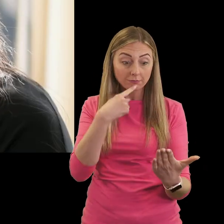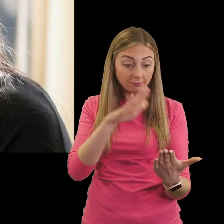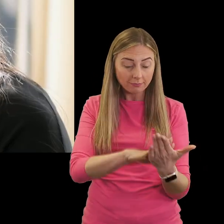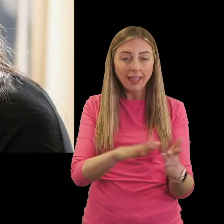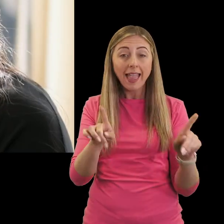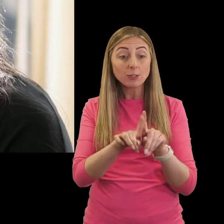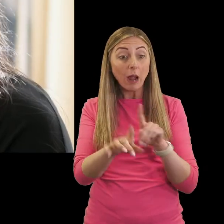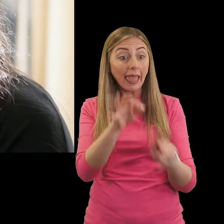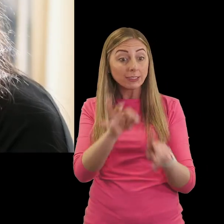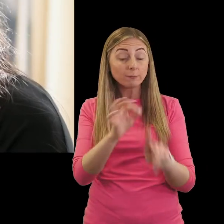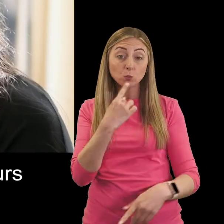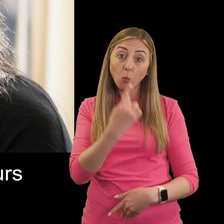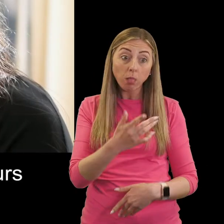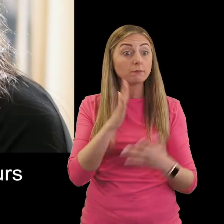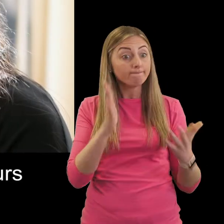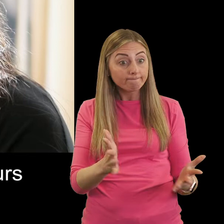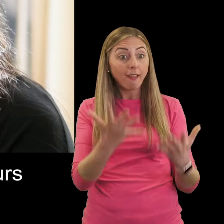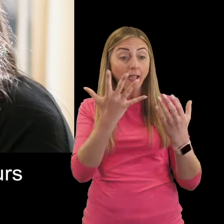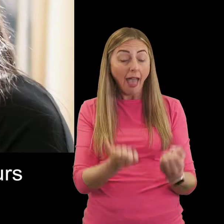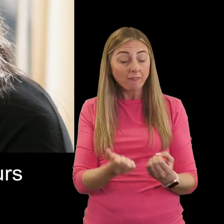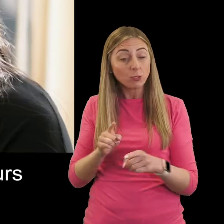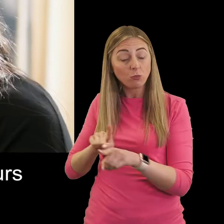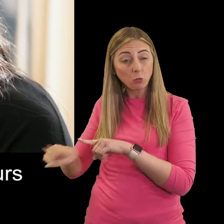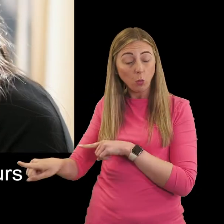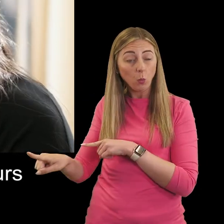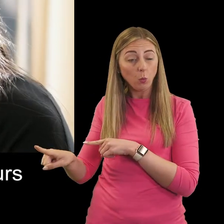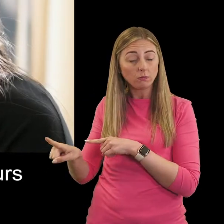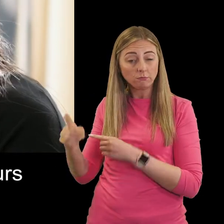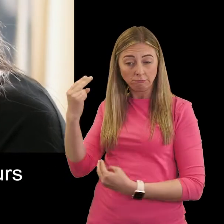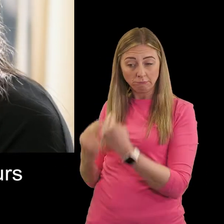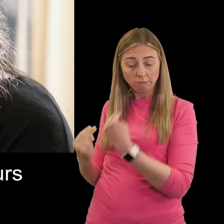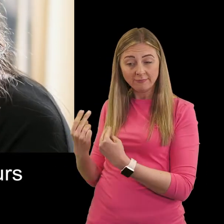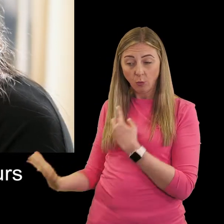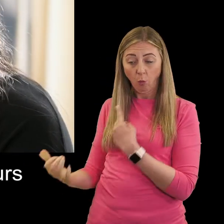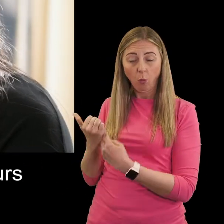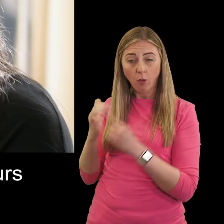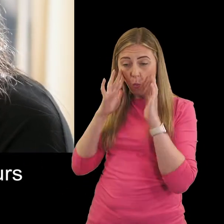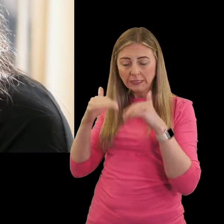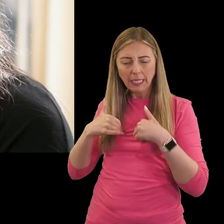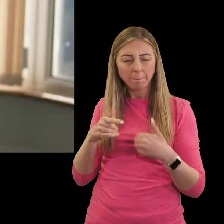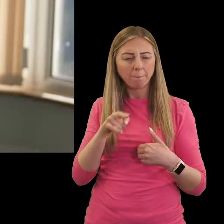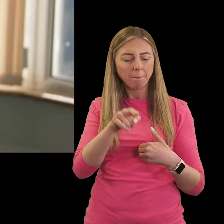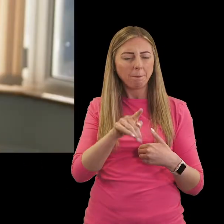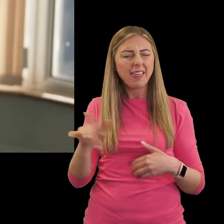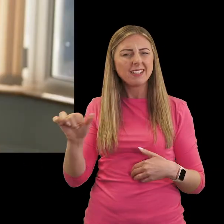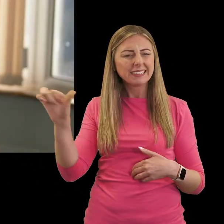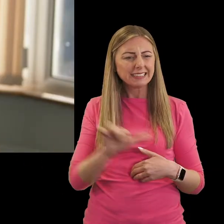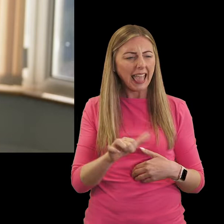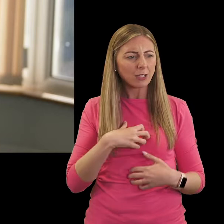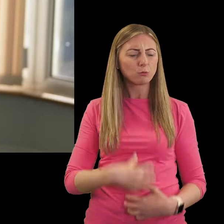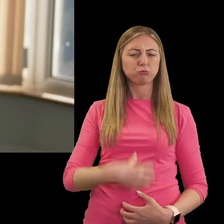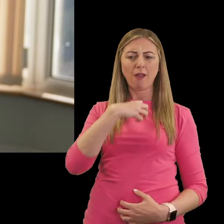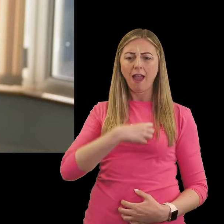it still seemed a bit of a surprise to them when I exhibited some autistic behaviours on the department. And